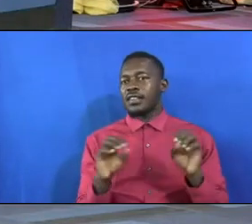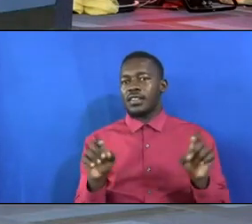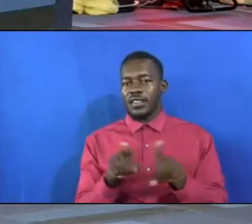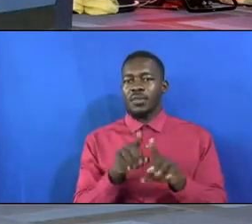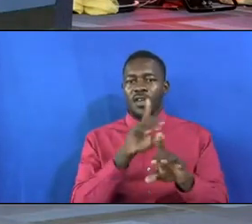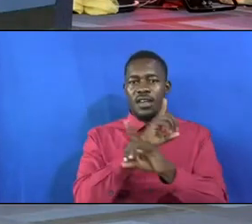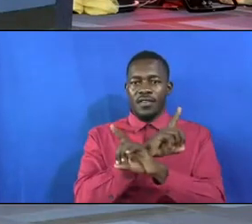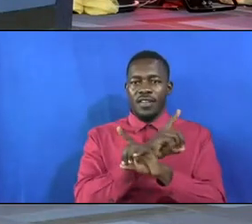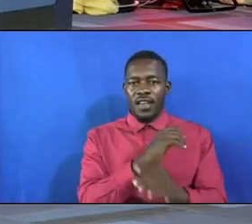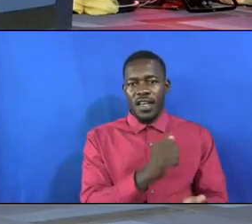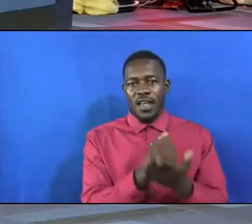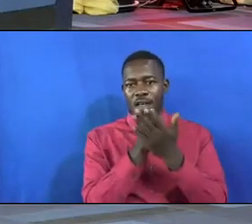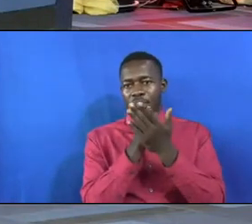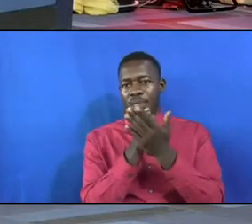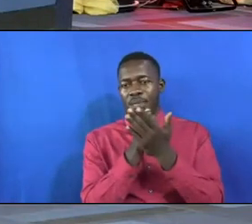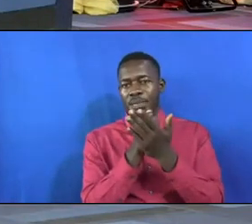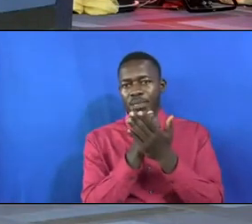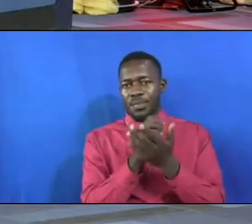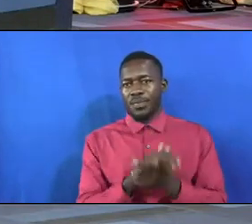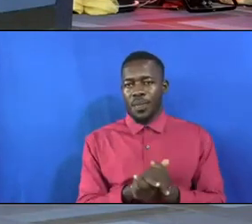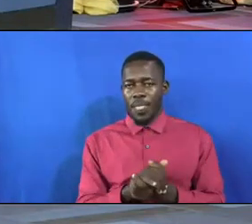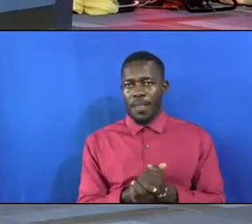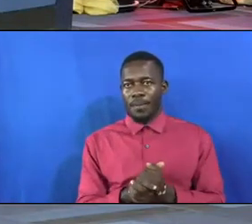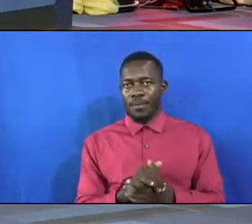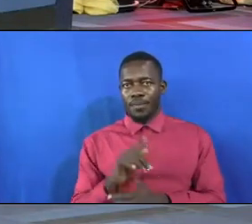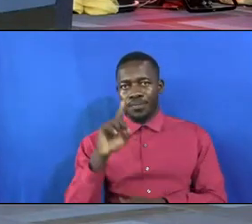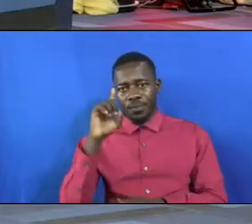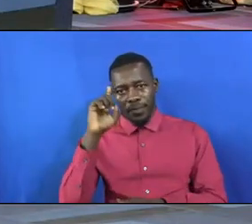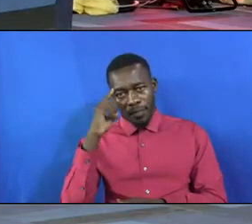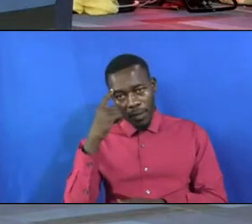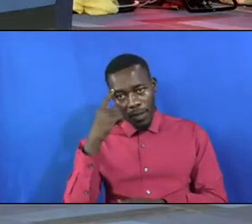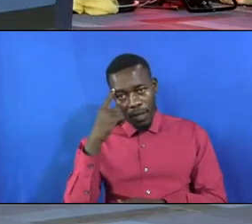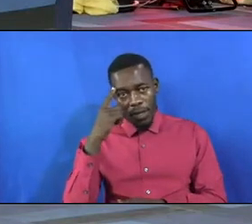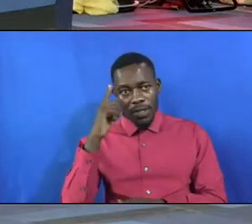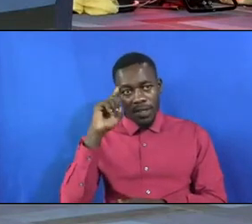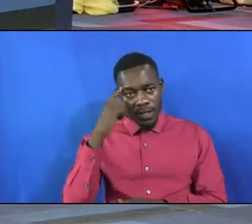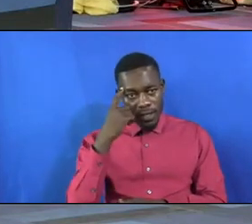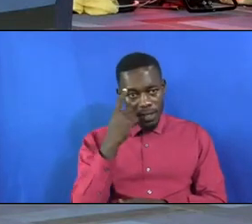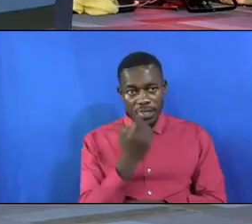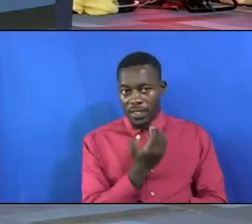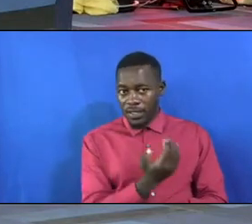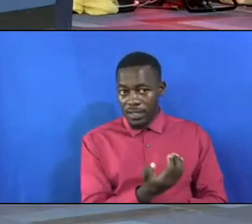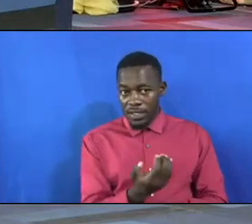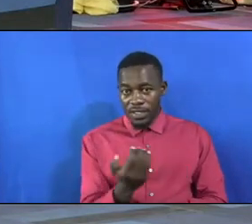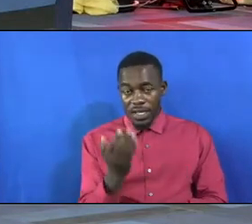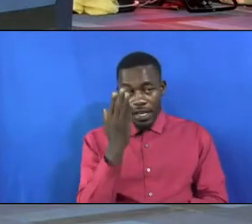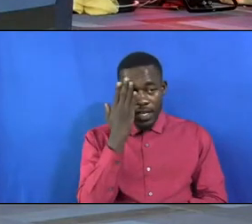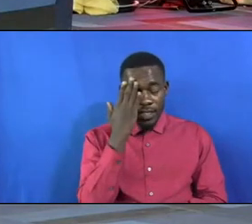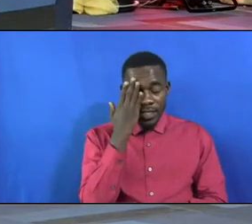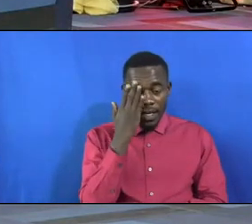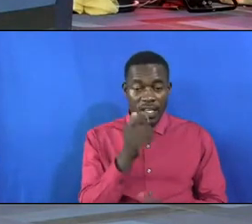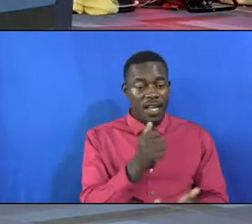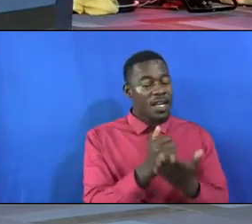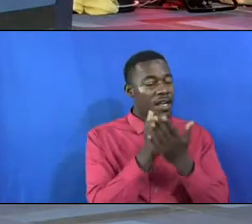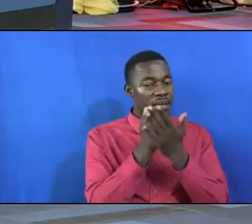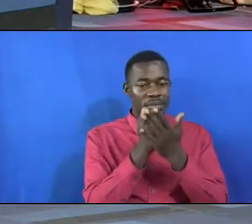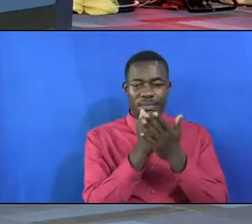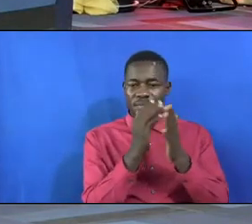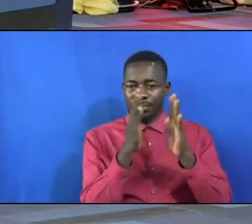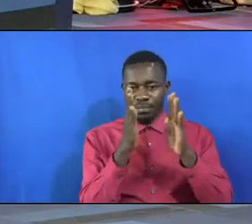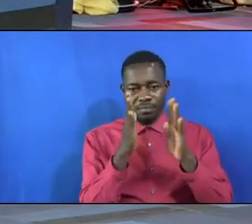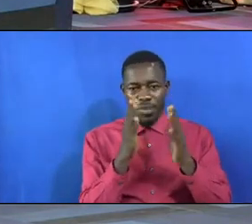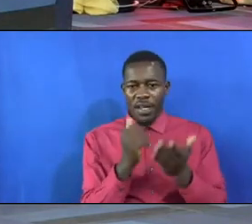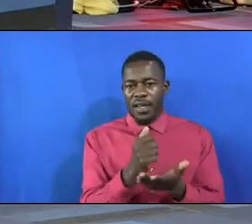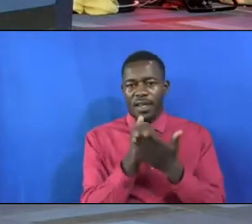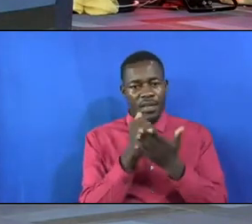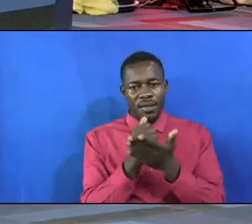defended the helpless. Imagine how helpless the children were. You and me, we never chose to be